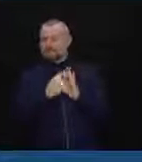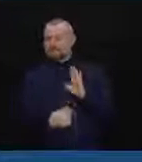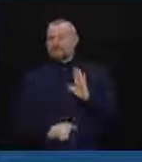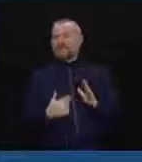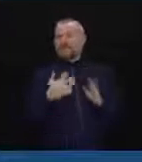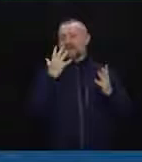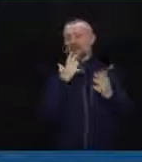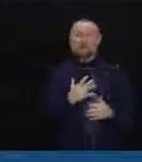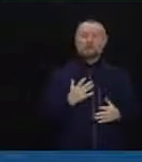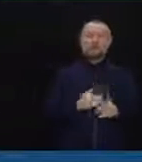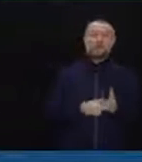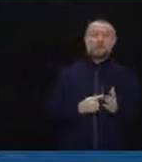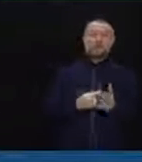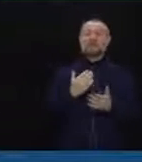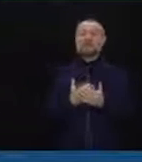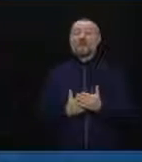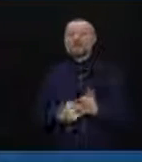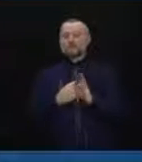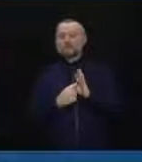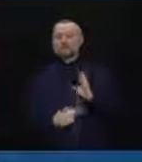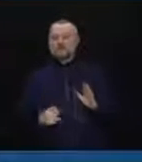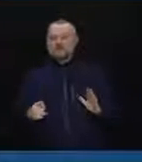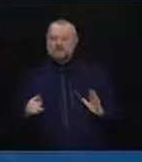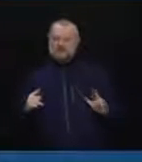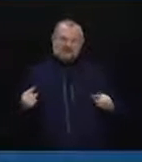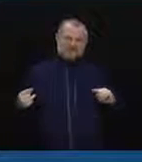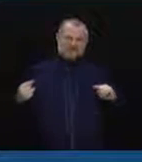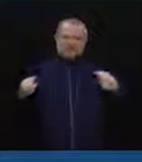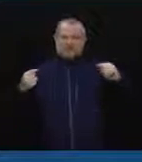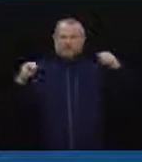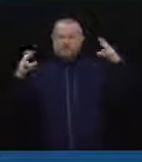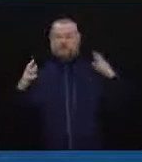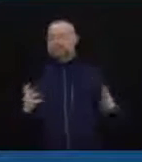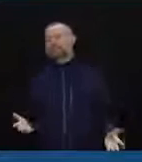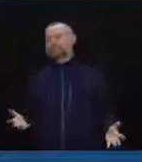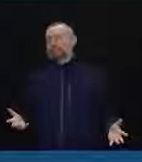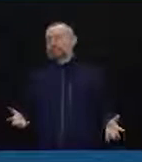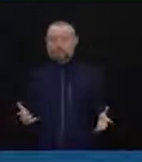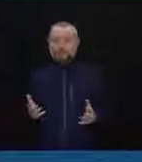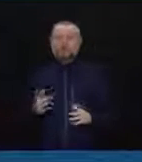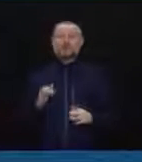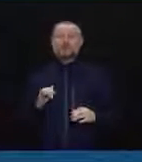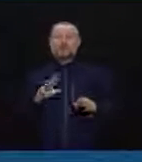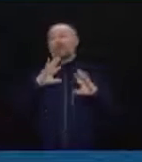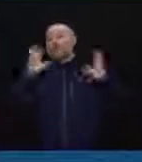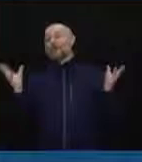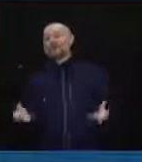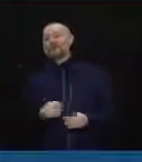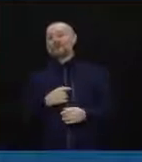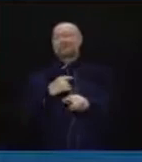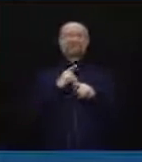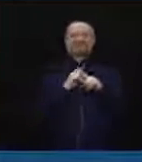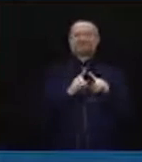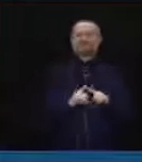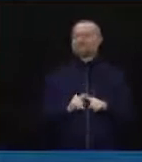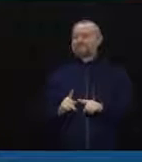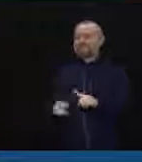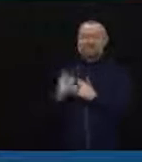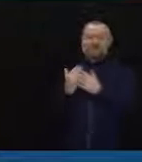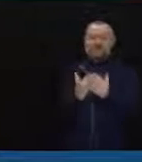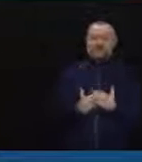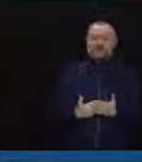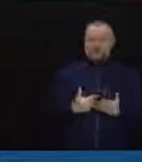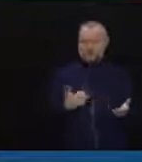become contested, but I'm confident that we're looking at a whole range of facts and we're looking at the right ones. And just as a follow-up, given